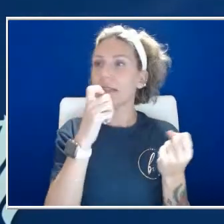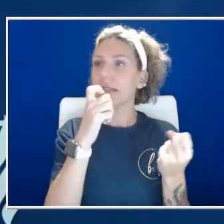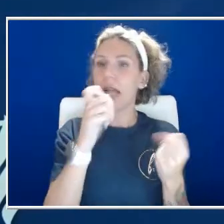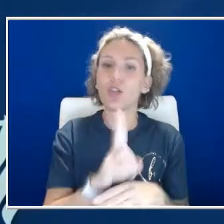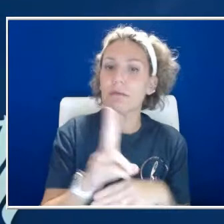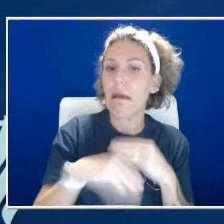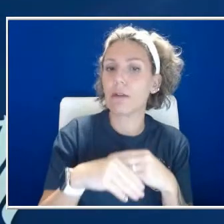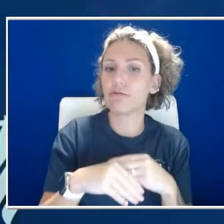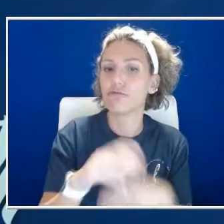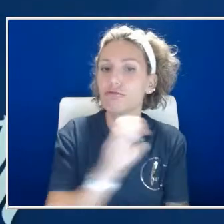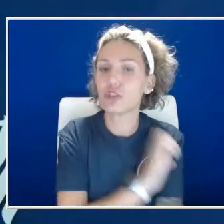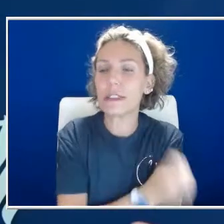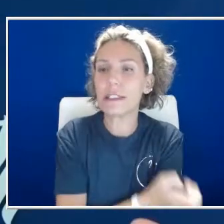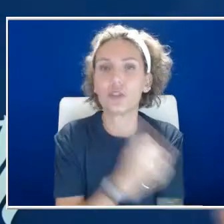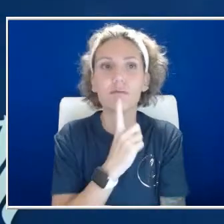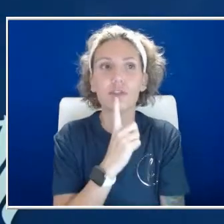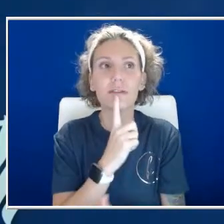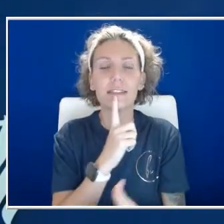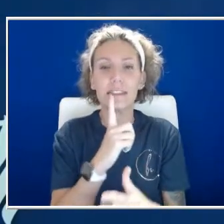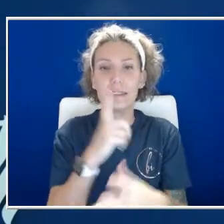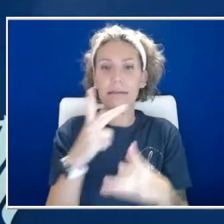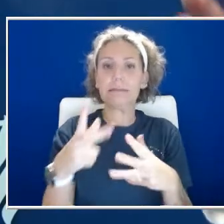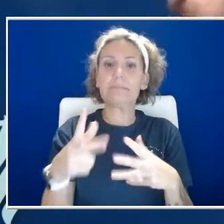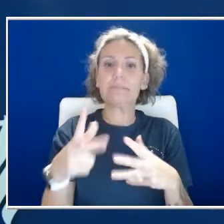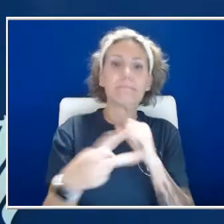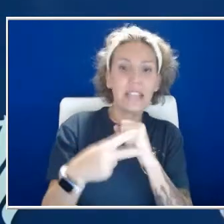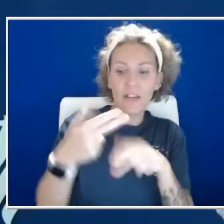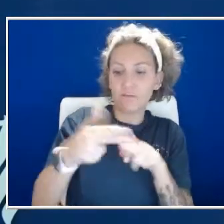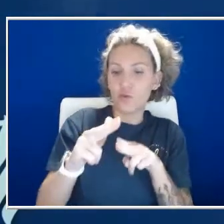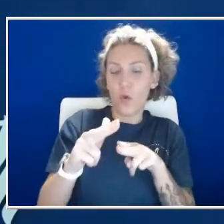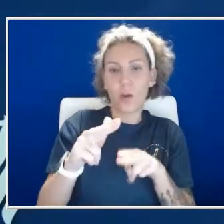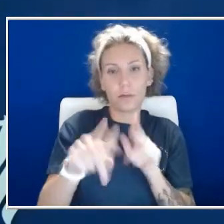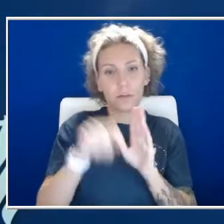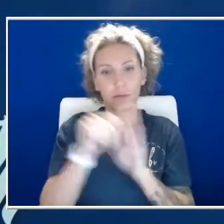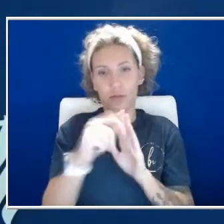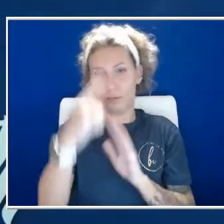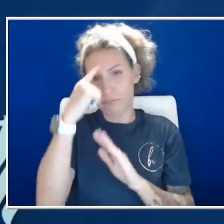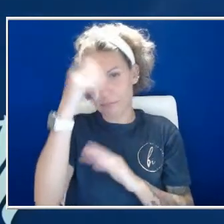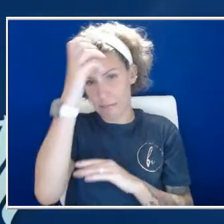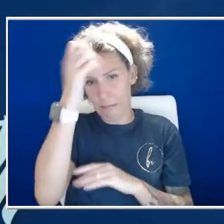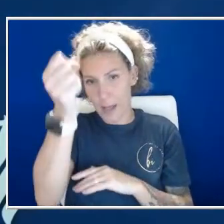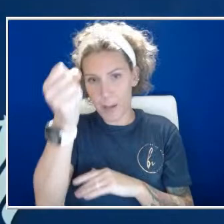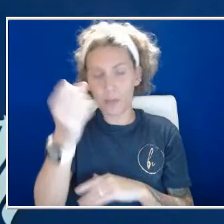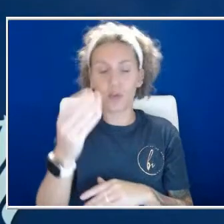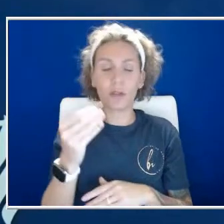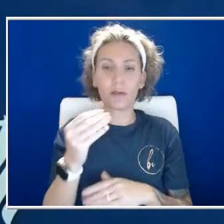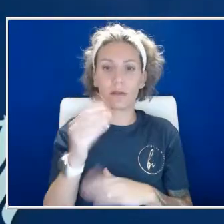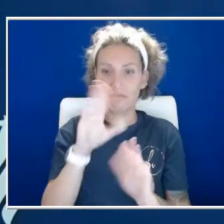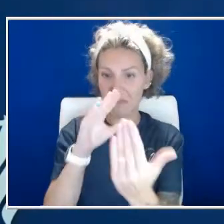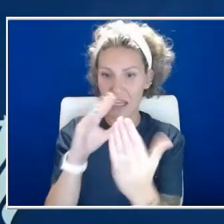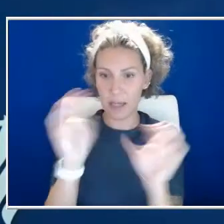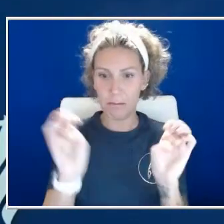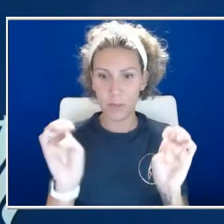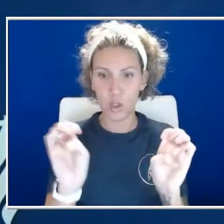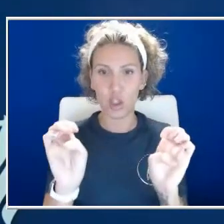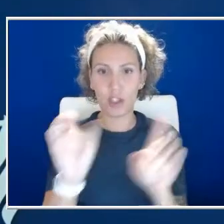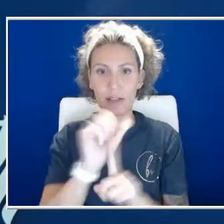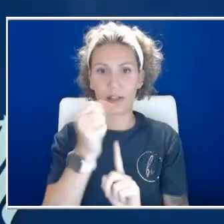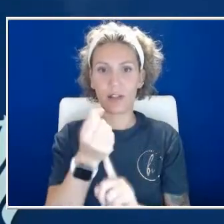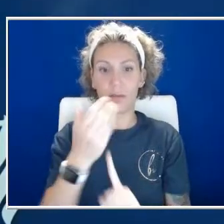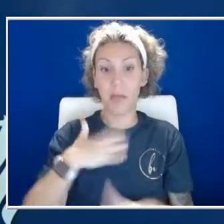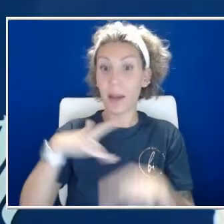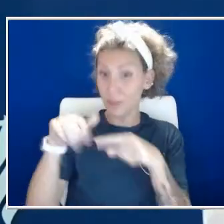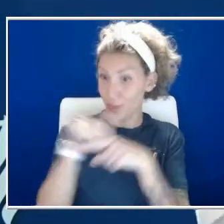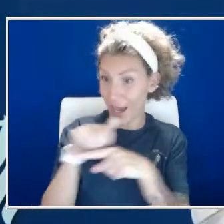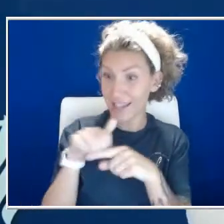short-term memories. So it is not uncommon for my patients that encounter me in an emergency setting, because that's what my practice is, and